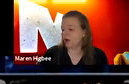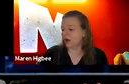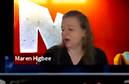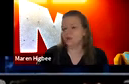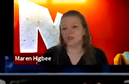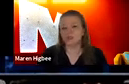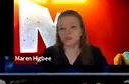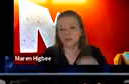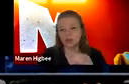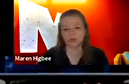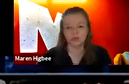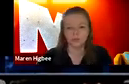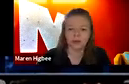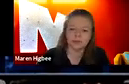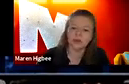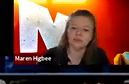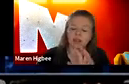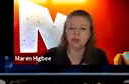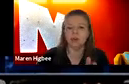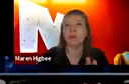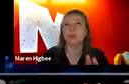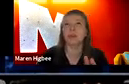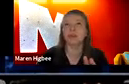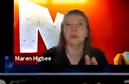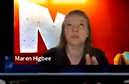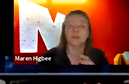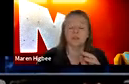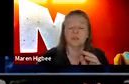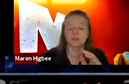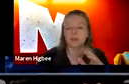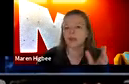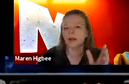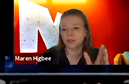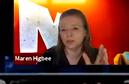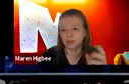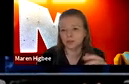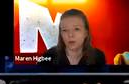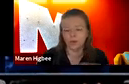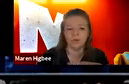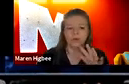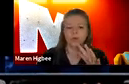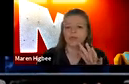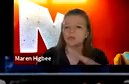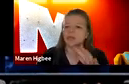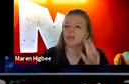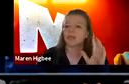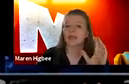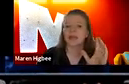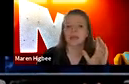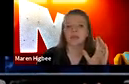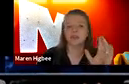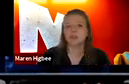I used to do a talk show for Microsoft every month and I did it for three and a half years. It was called Modern Workplace.